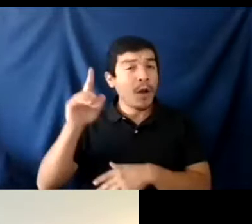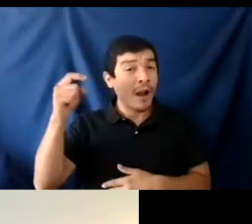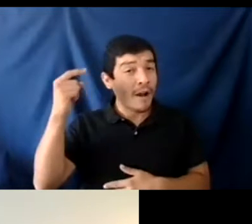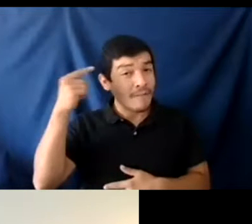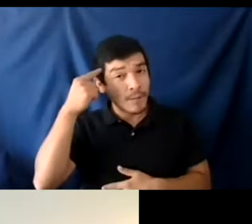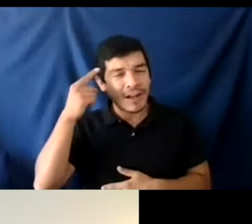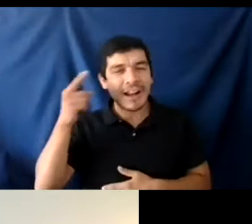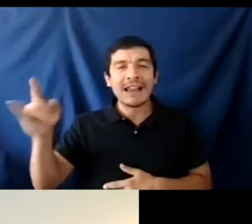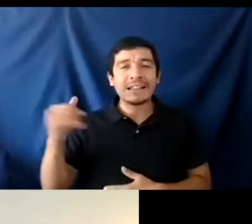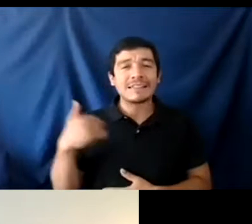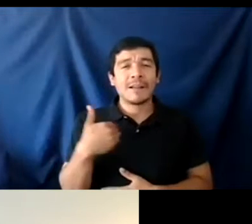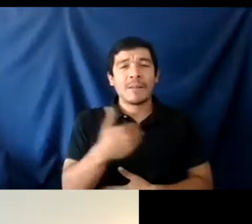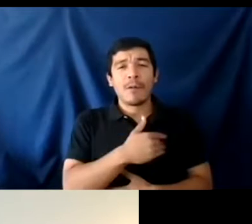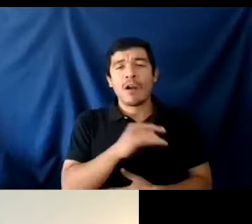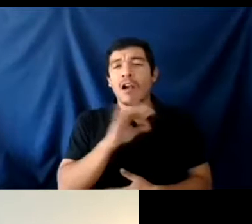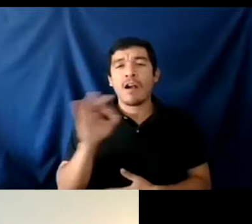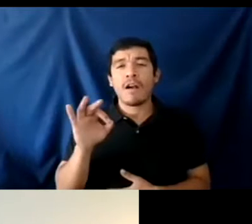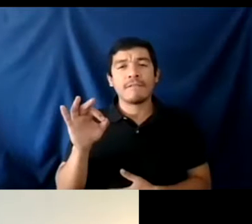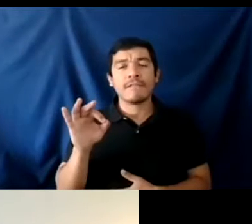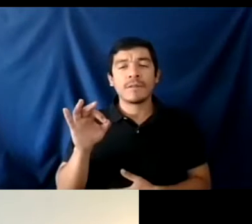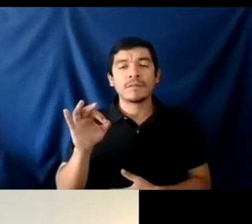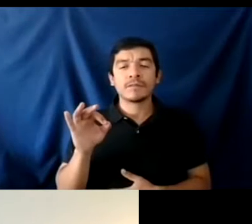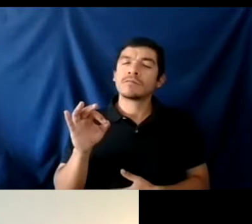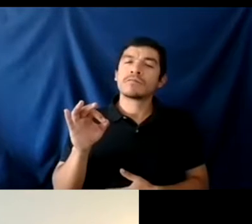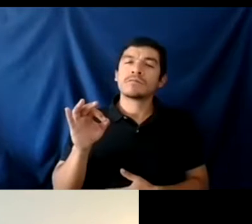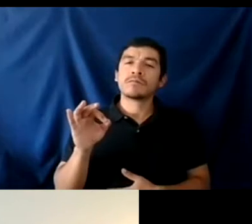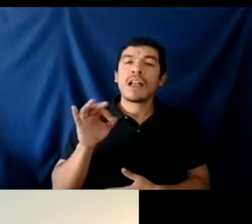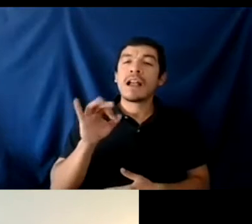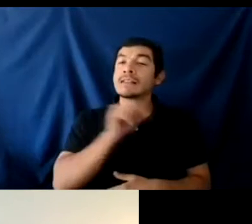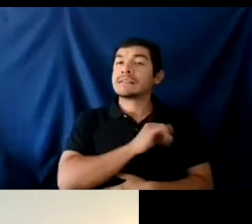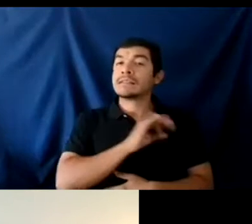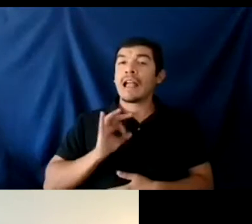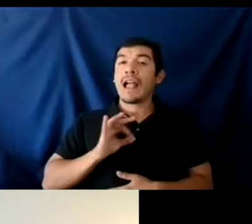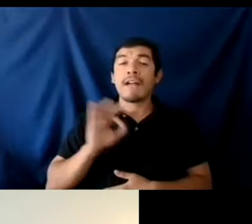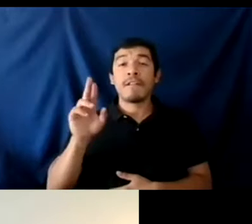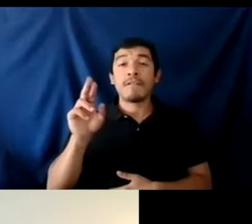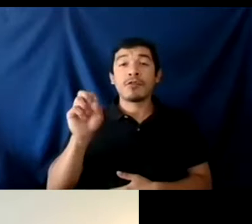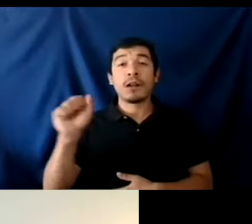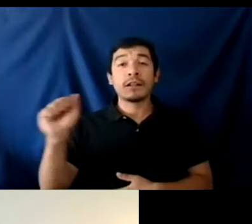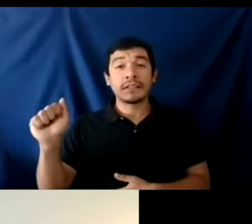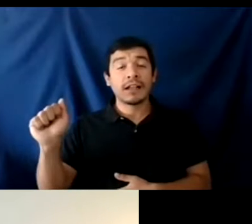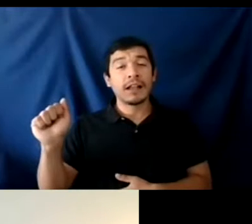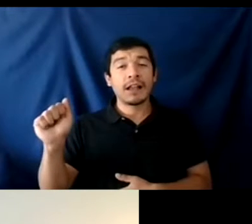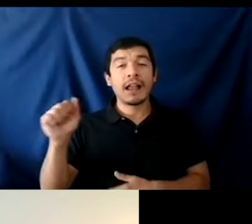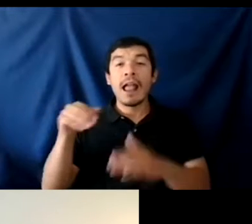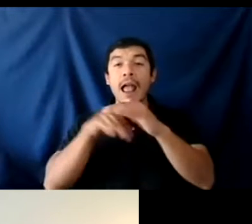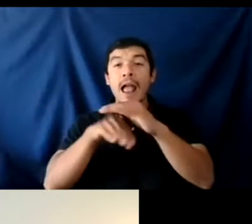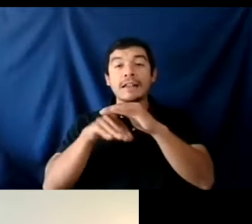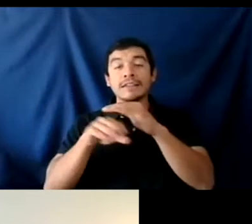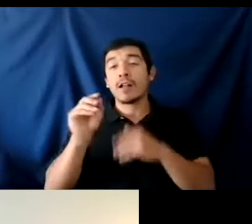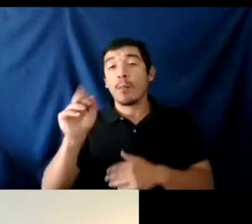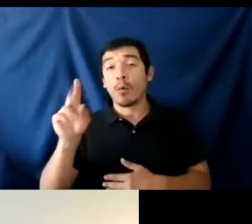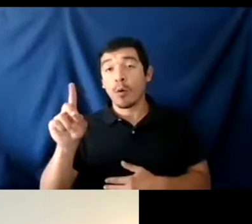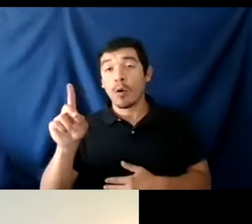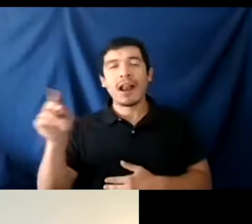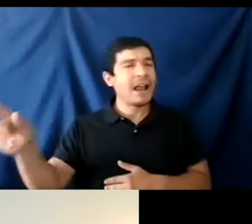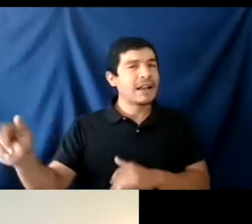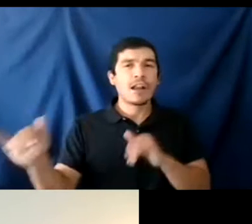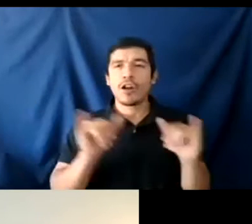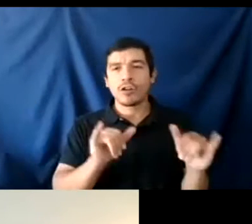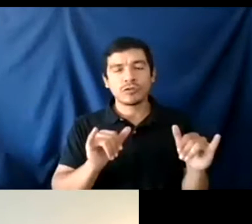is a member of the staff of the United States Access Board. And he